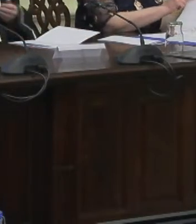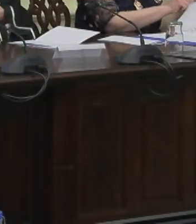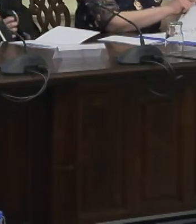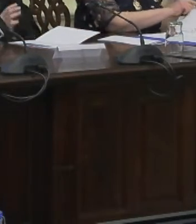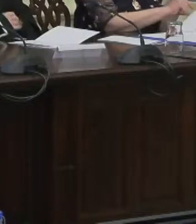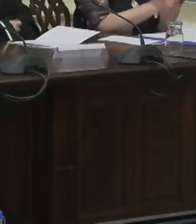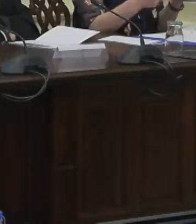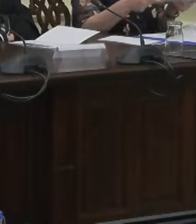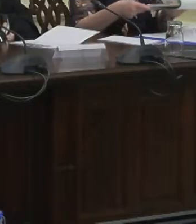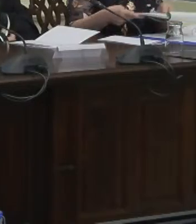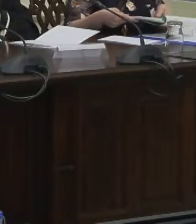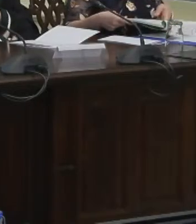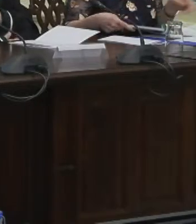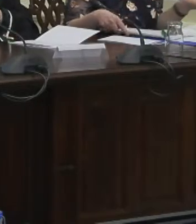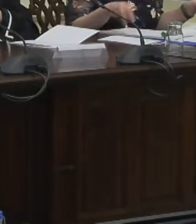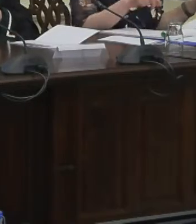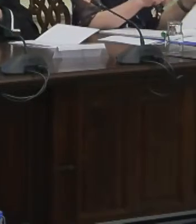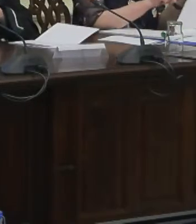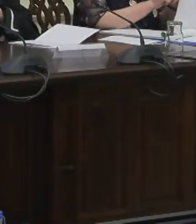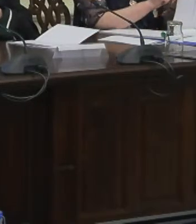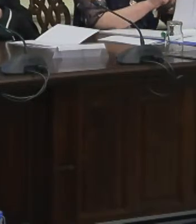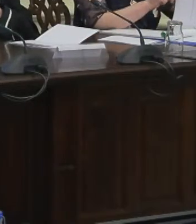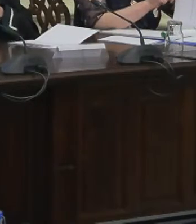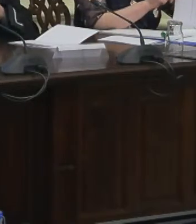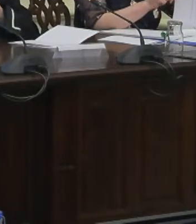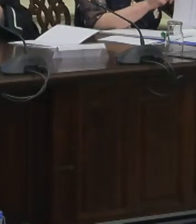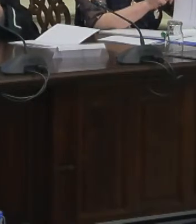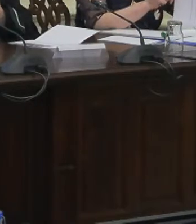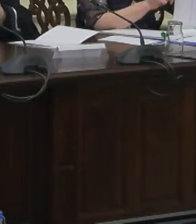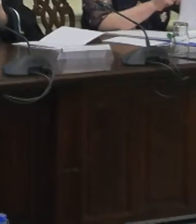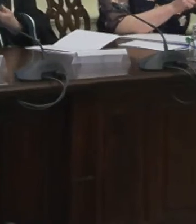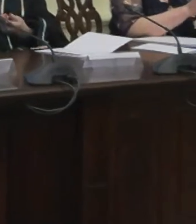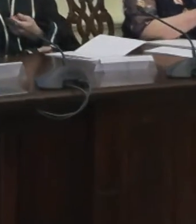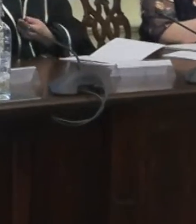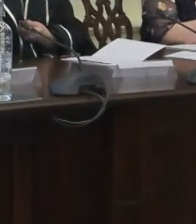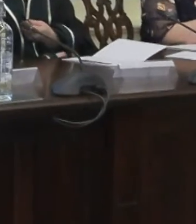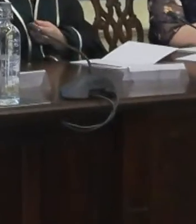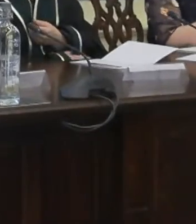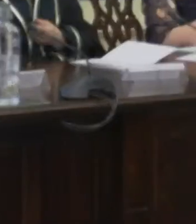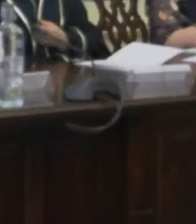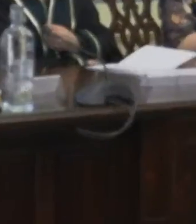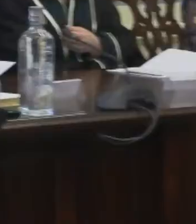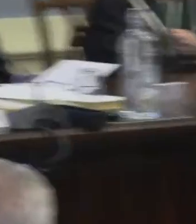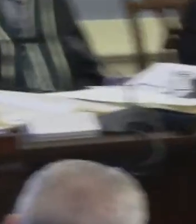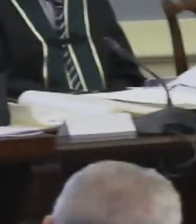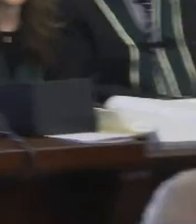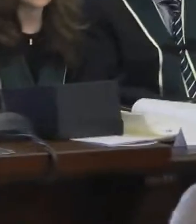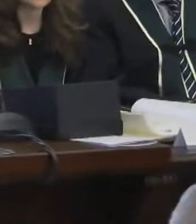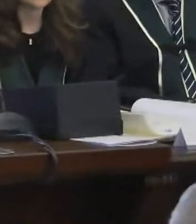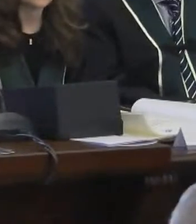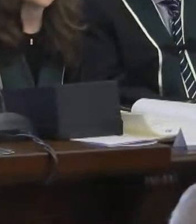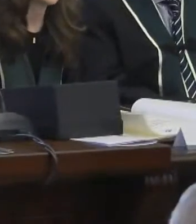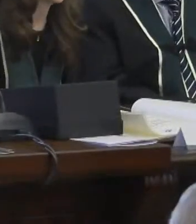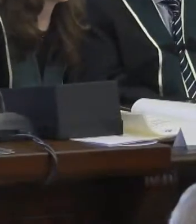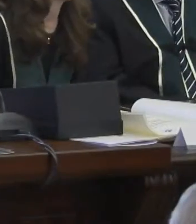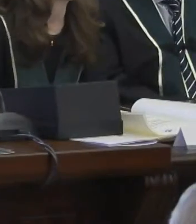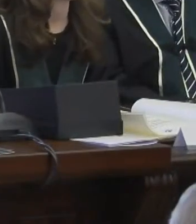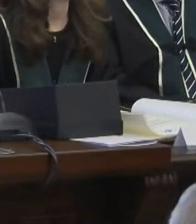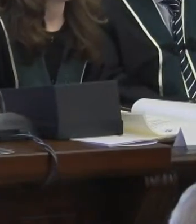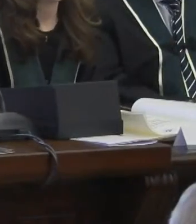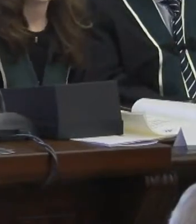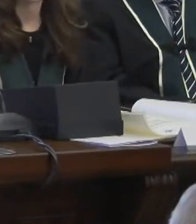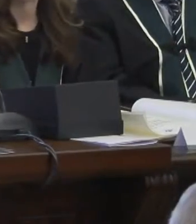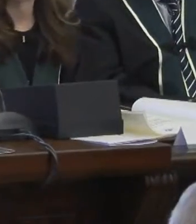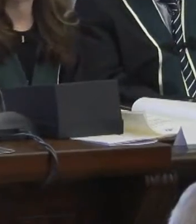Fellow councillors, members of the Oireachtas, ladies and gentlemen, guests of honour,